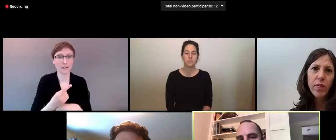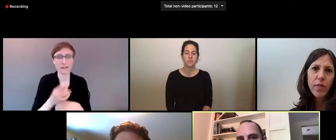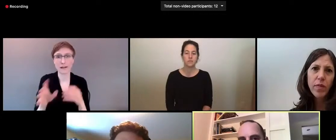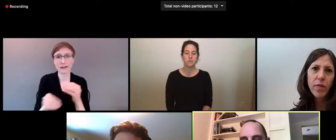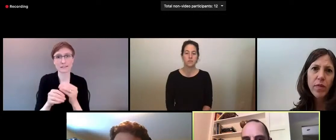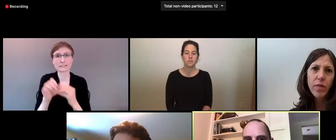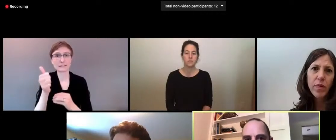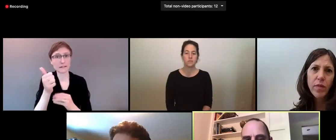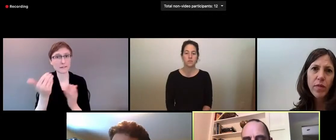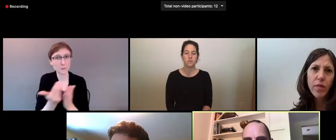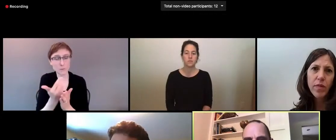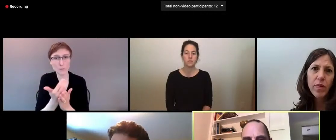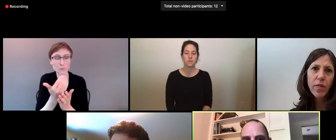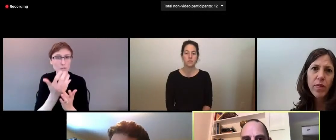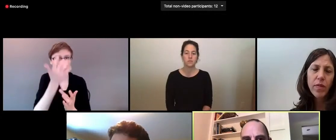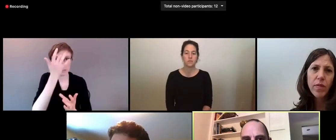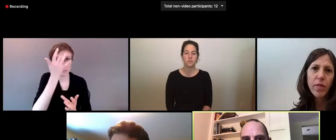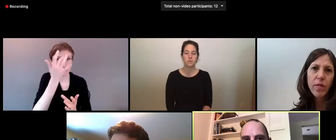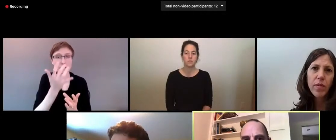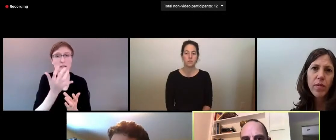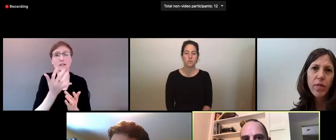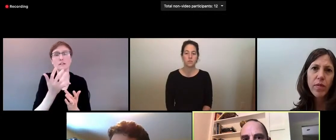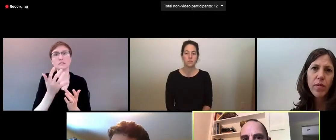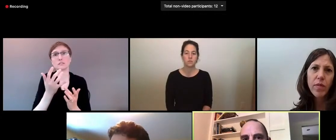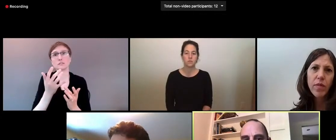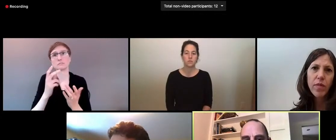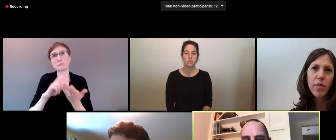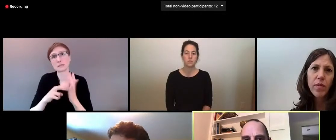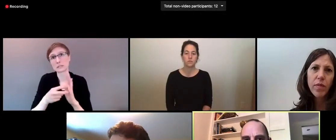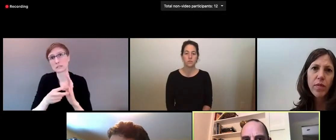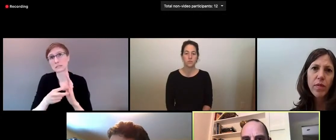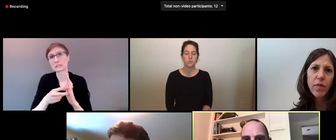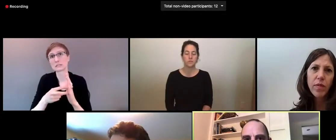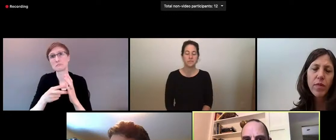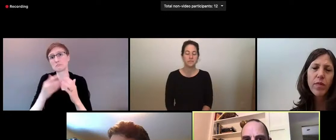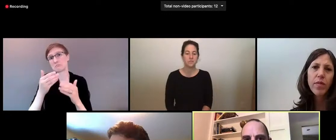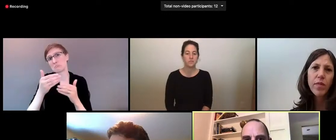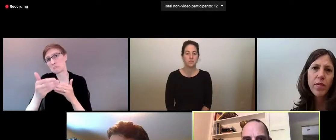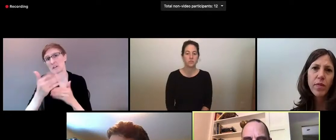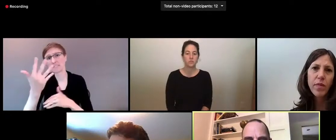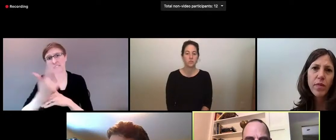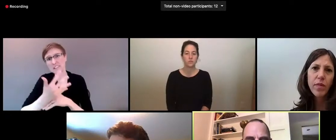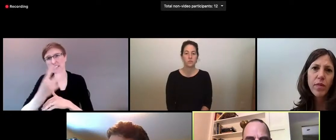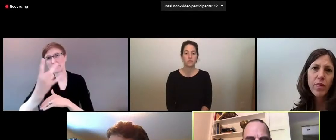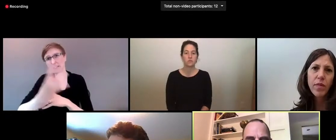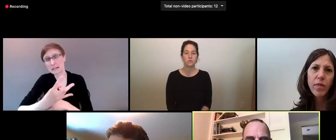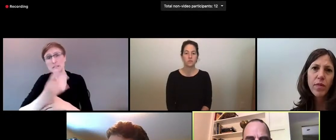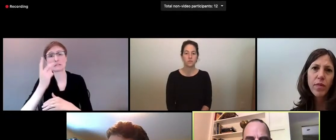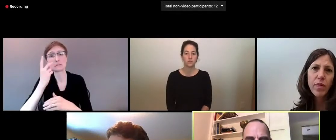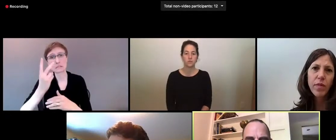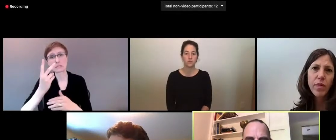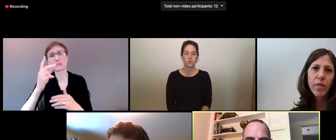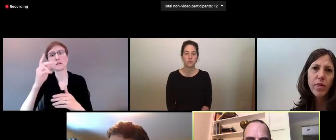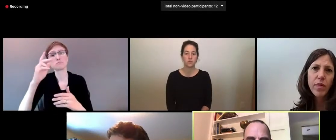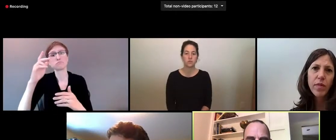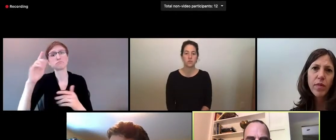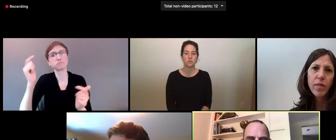five new cases, it would decrease to five new cases about 5 to 7 days. So we're seeing a drop in cases over